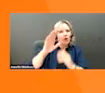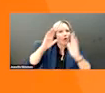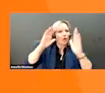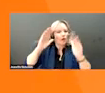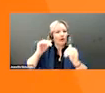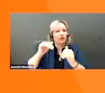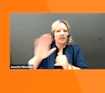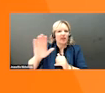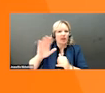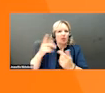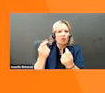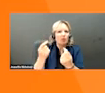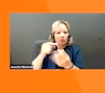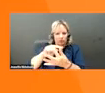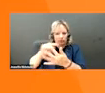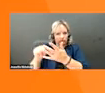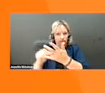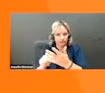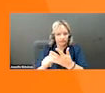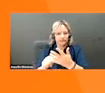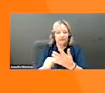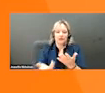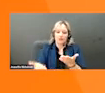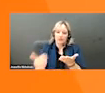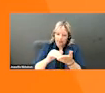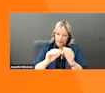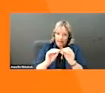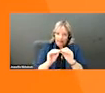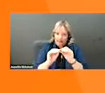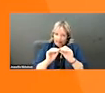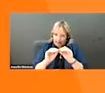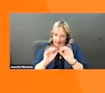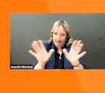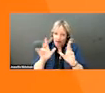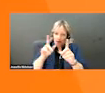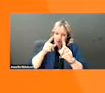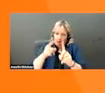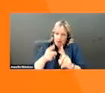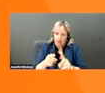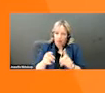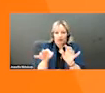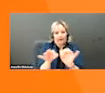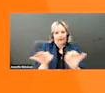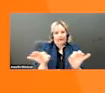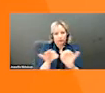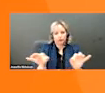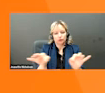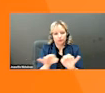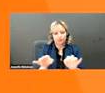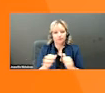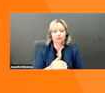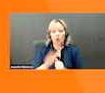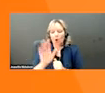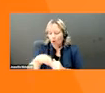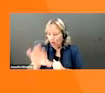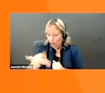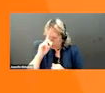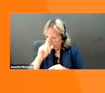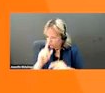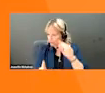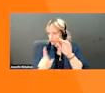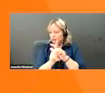And really succinct, clear. And here's another thing that I didn't mention, which I probably should have in the presentation,